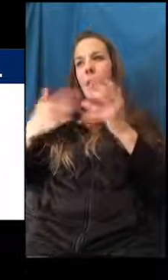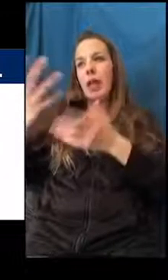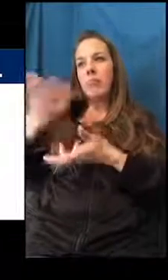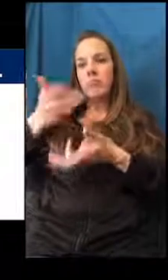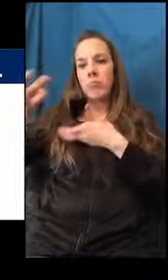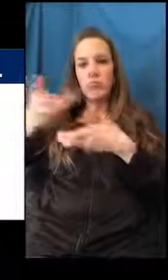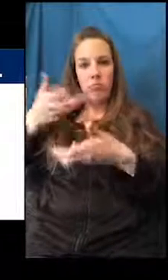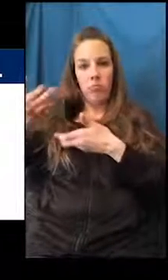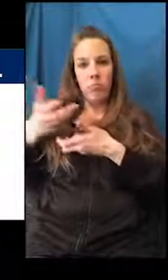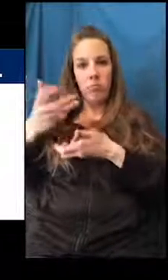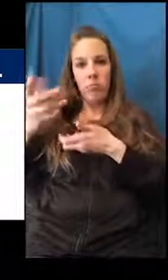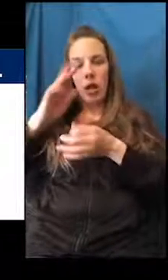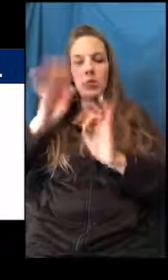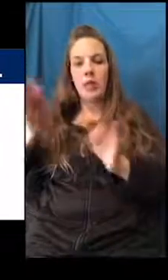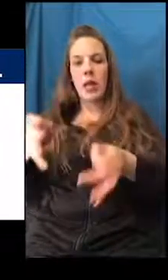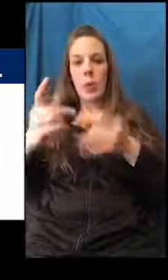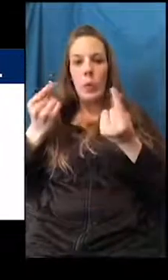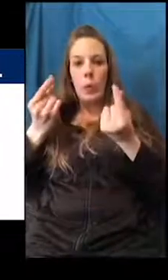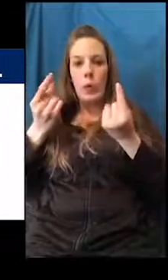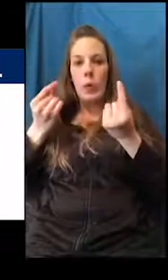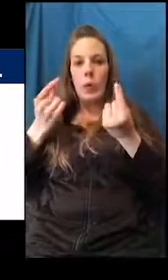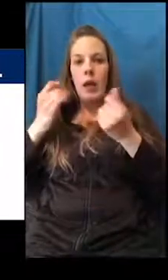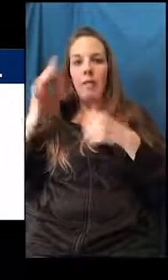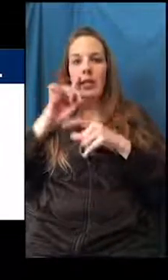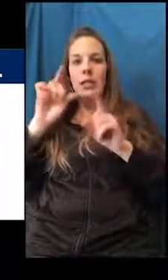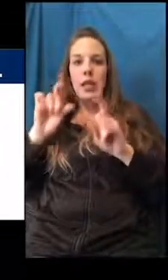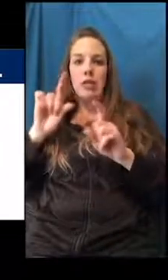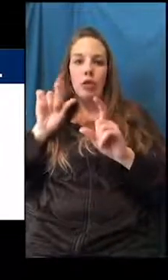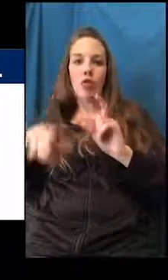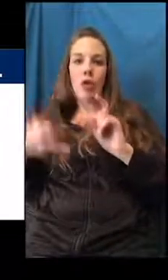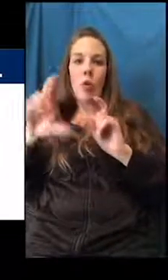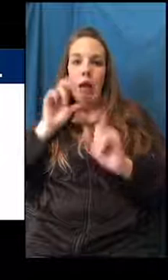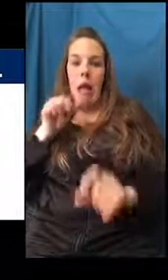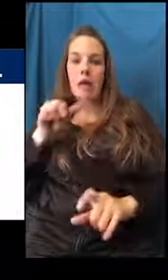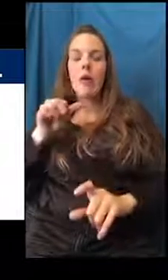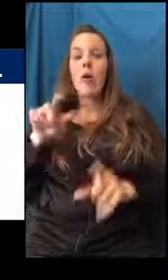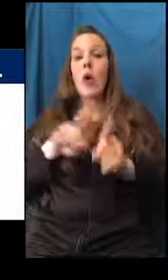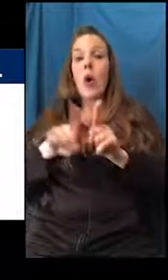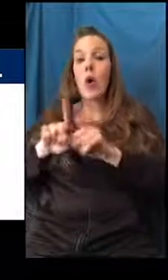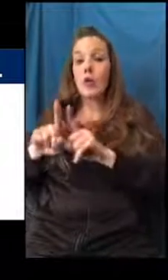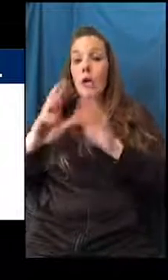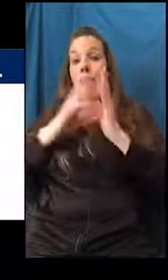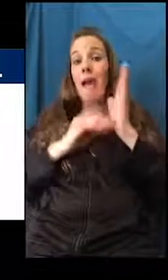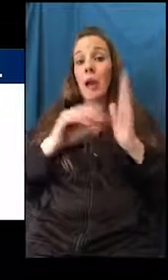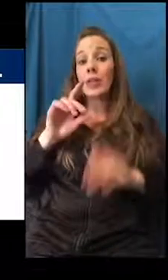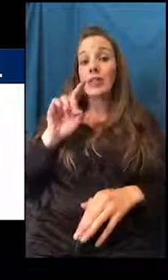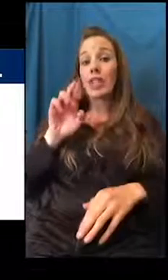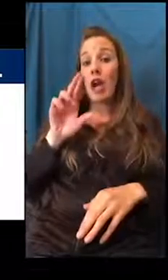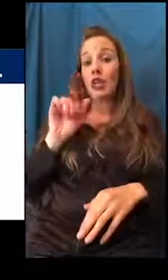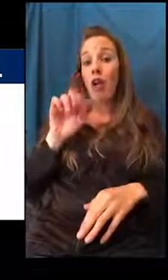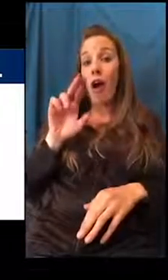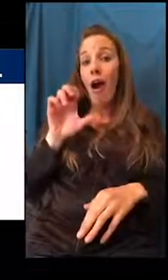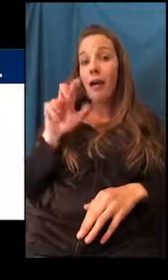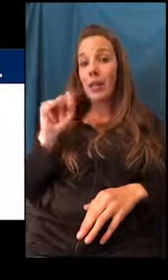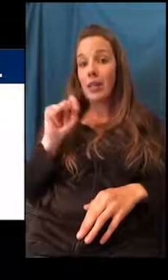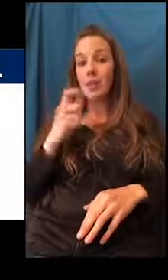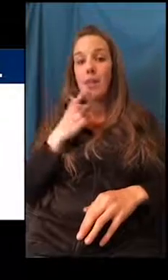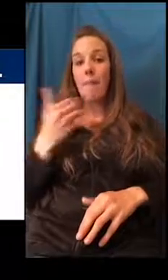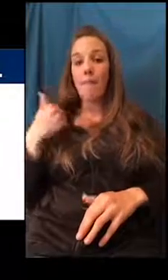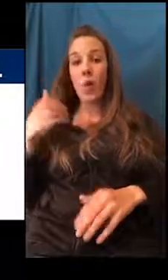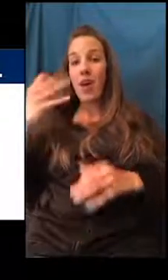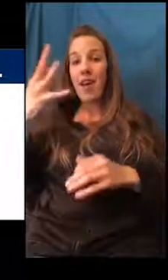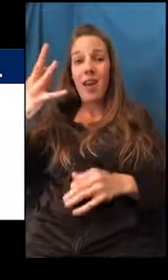that decision if testing is indicated or not. And also echoing what Dr. Ockett had said before, if you have